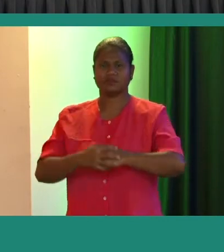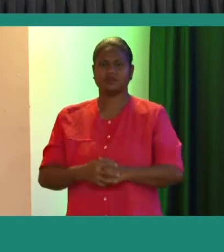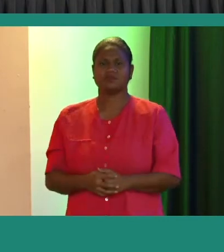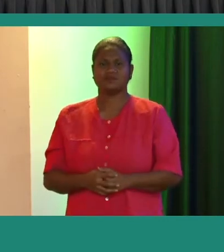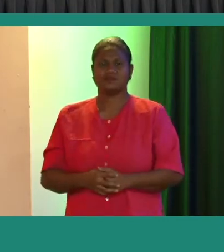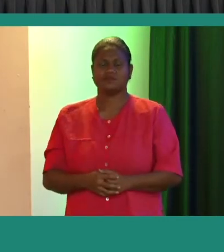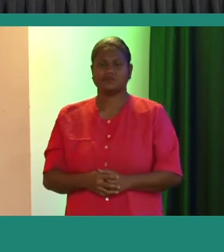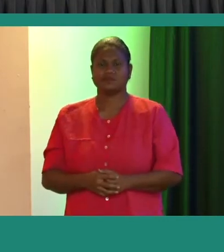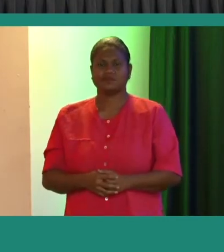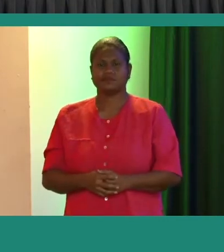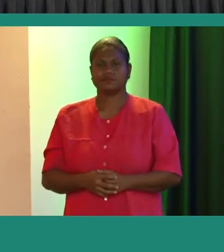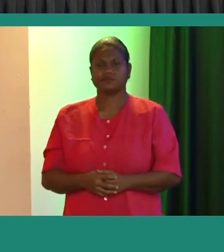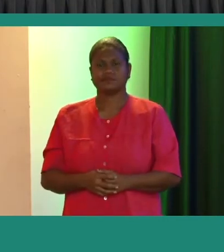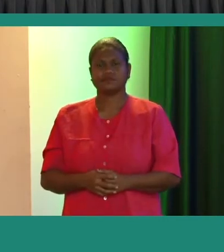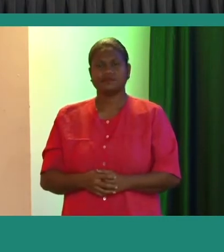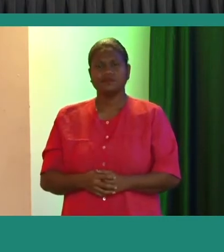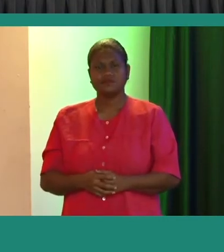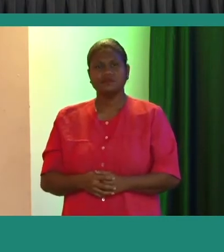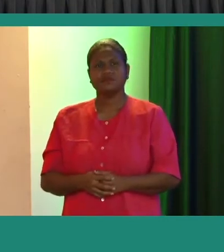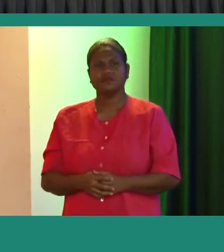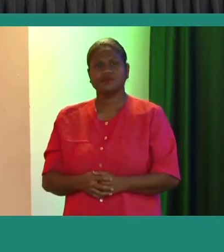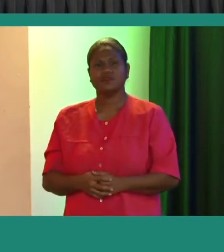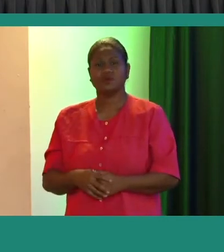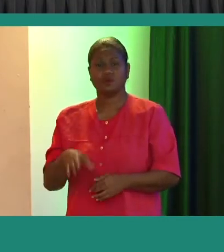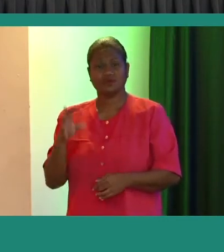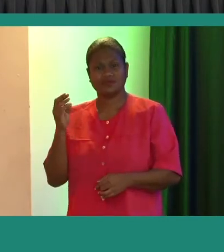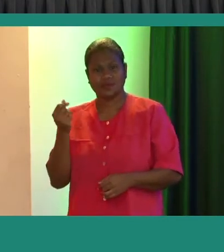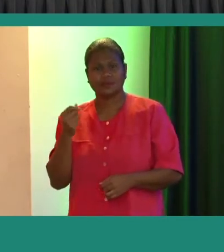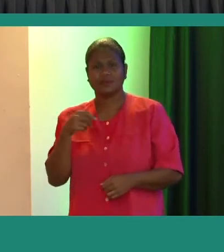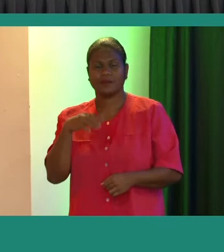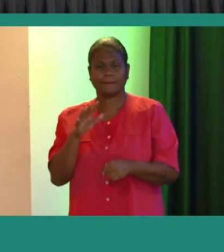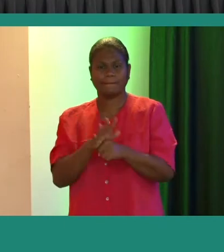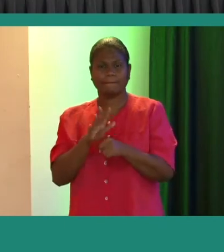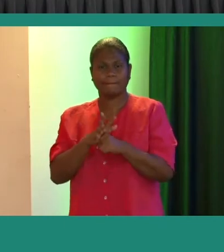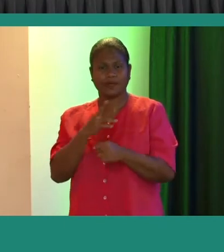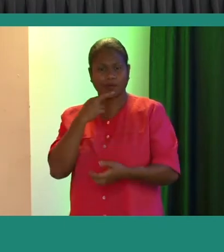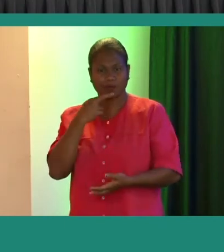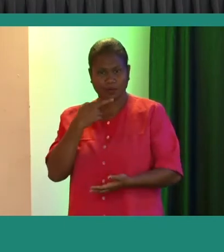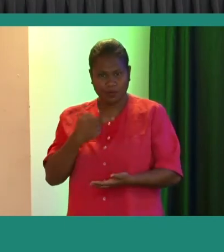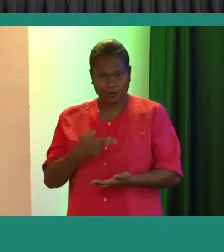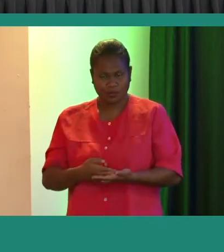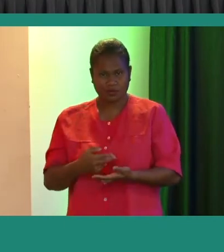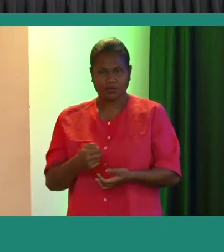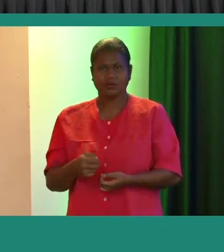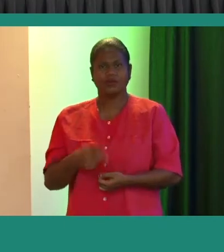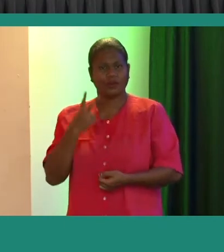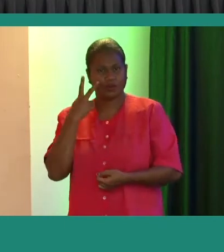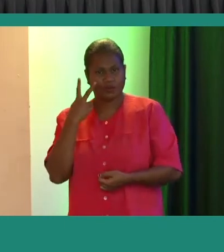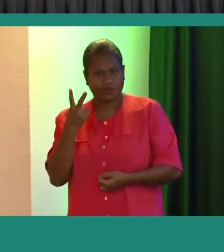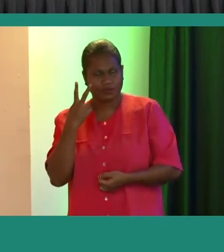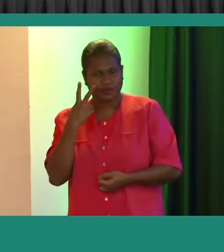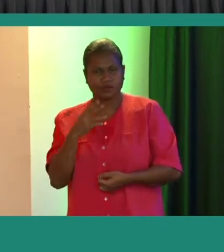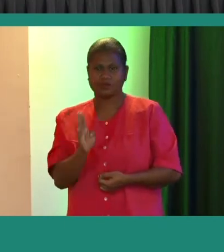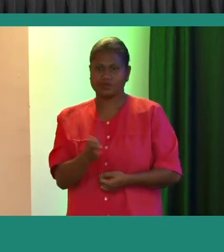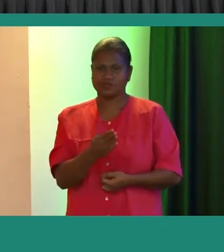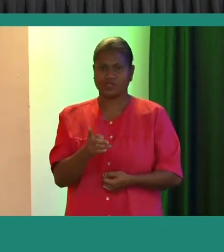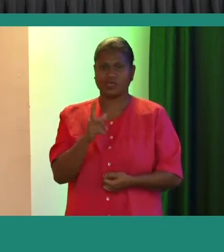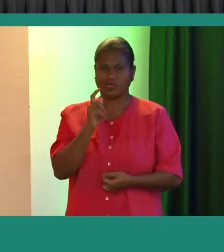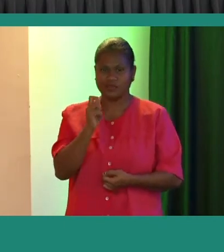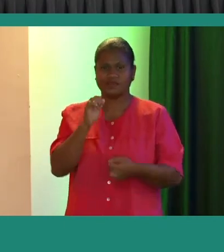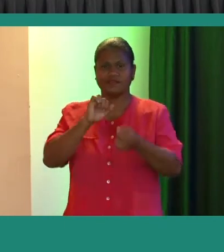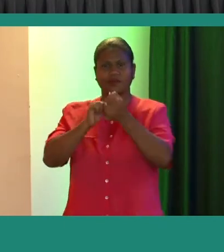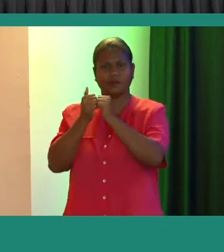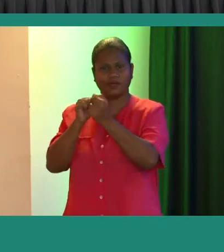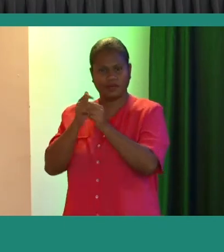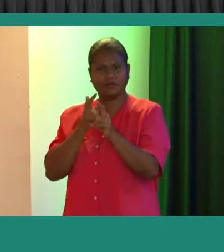reporting so that we are informed about what agencies are doing and where we can come in to assist them